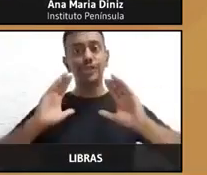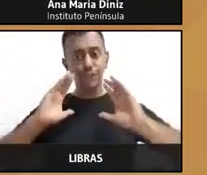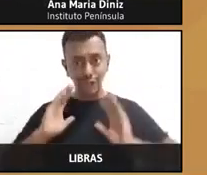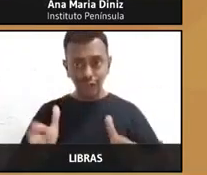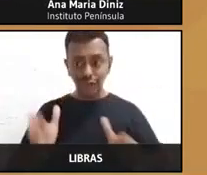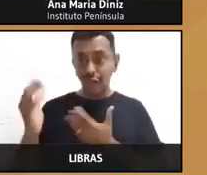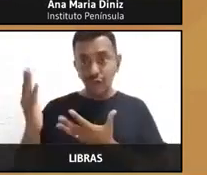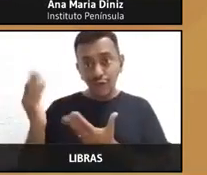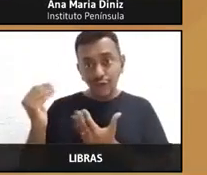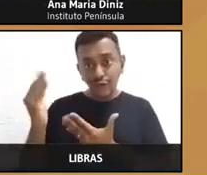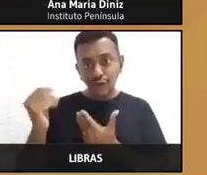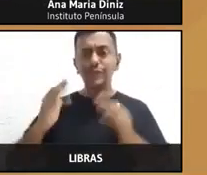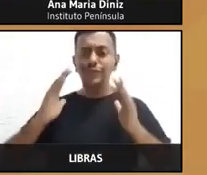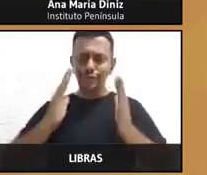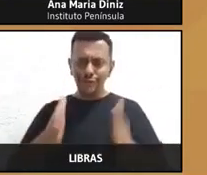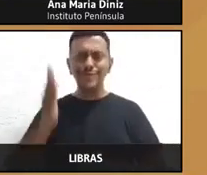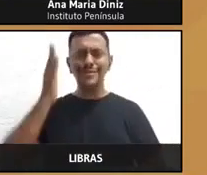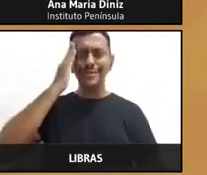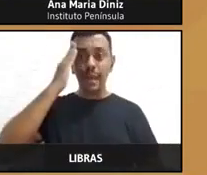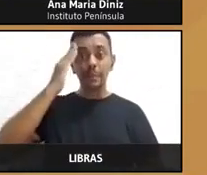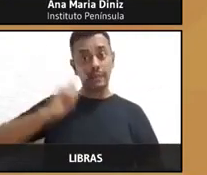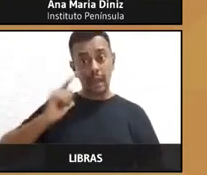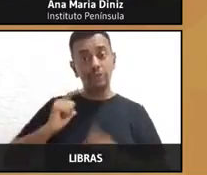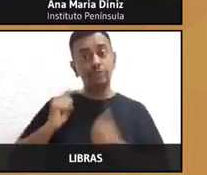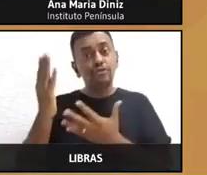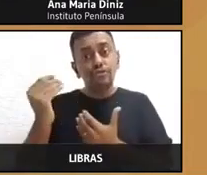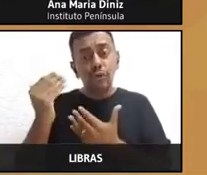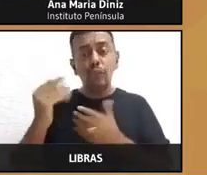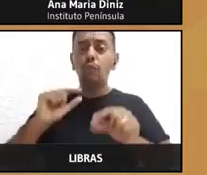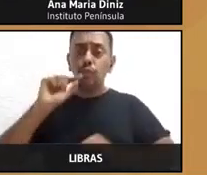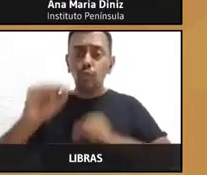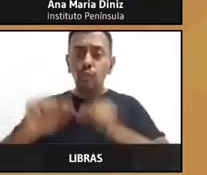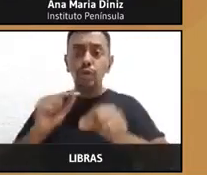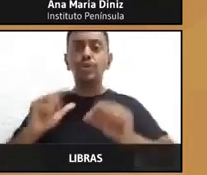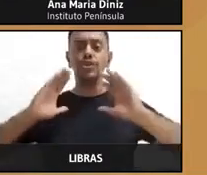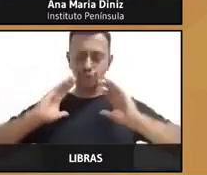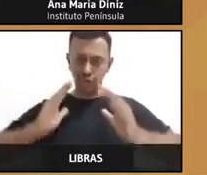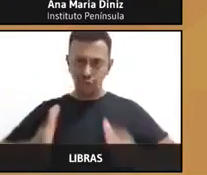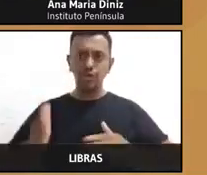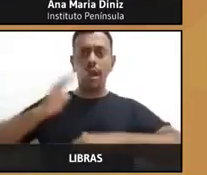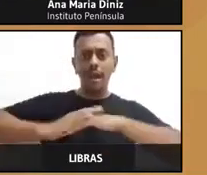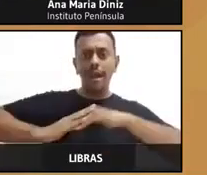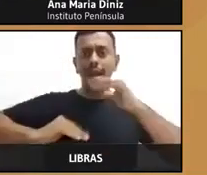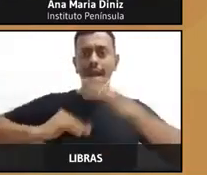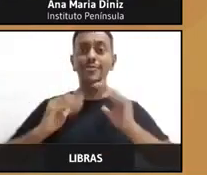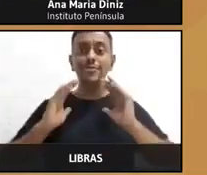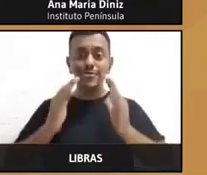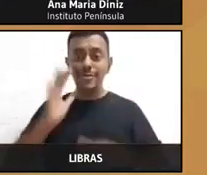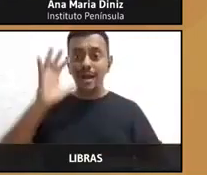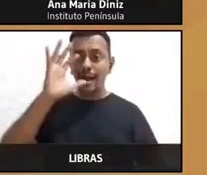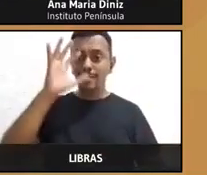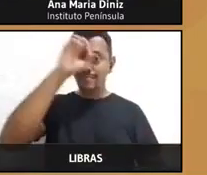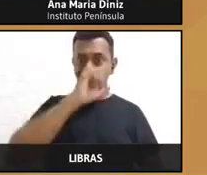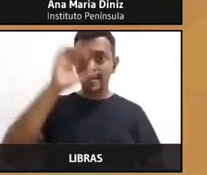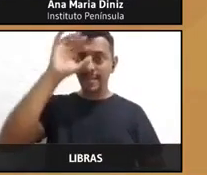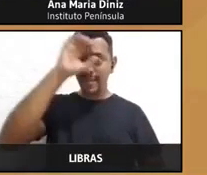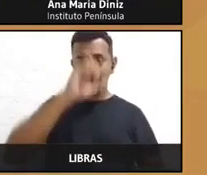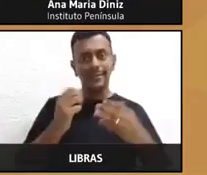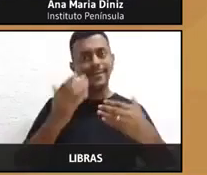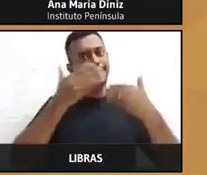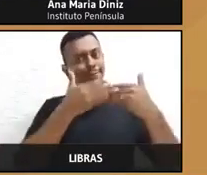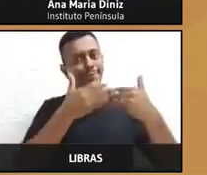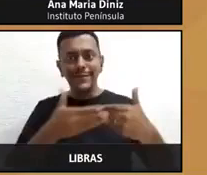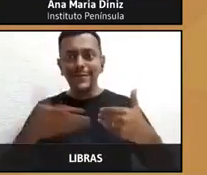aprenderam a como aprender, que são autônomos, que já aprenderam muita coisa, isso pode